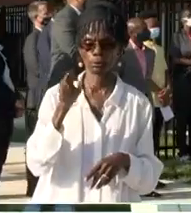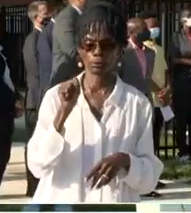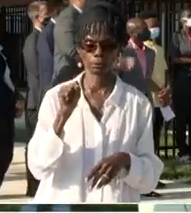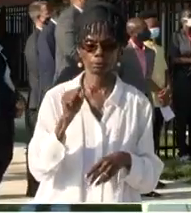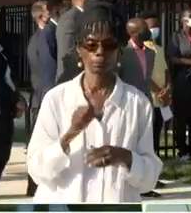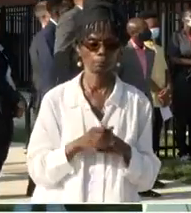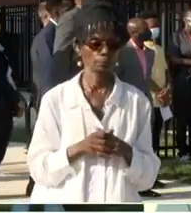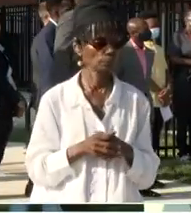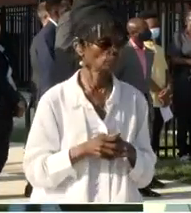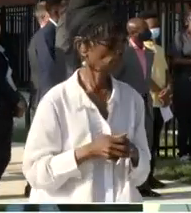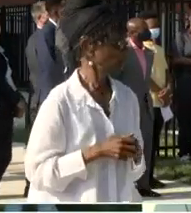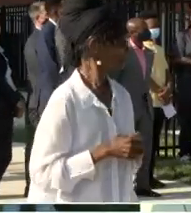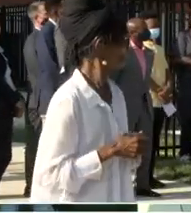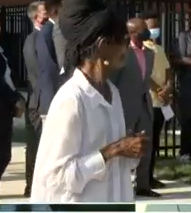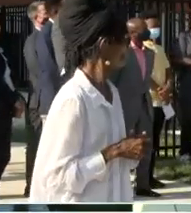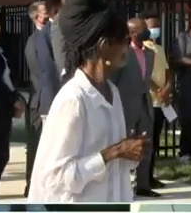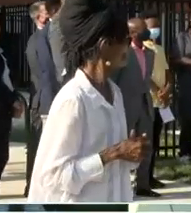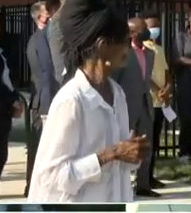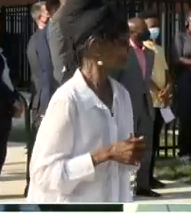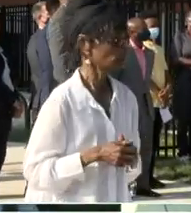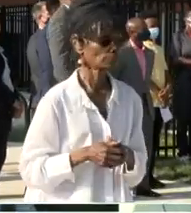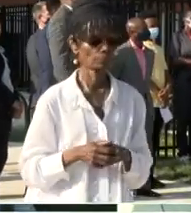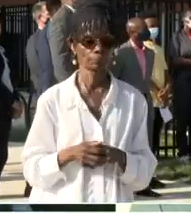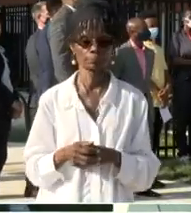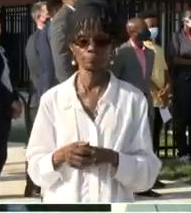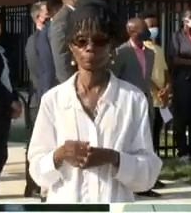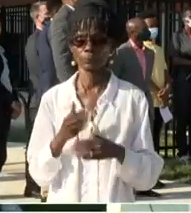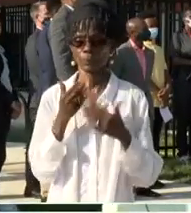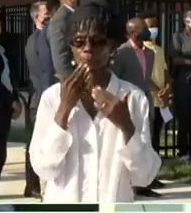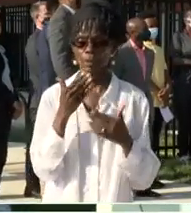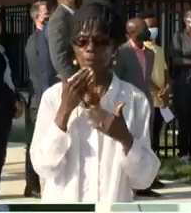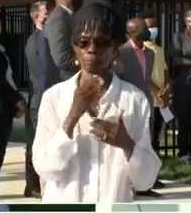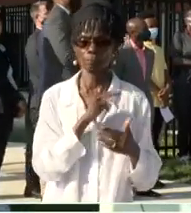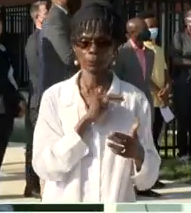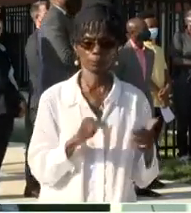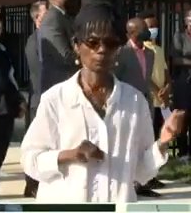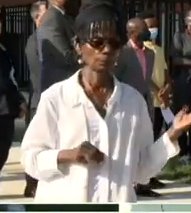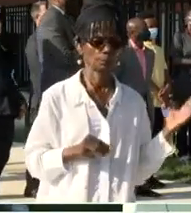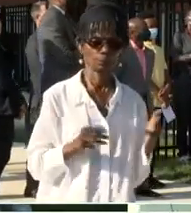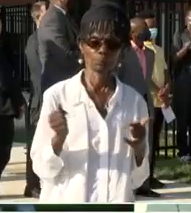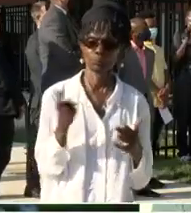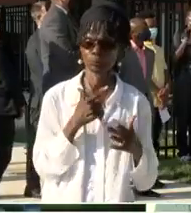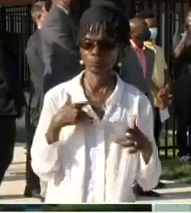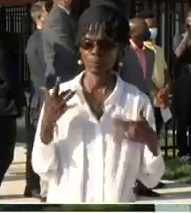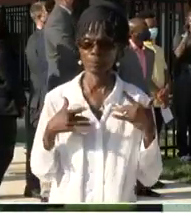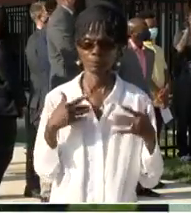Thank you so much, Mayor Bowser. Elliott Hine, are you excited to get inside this new space?